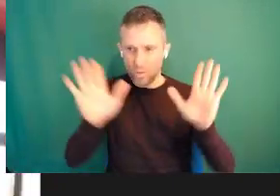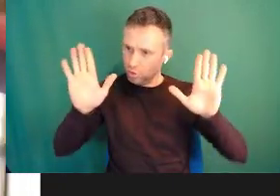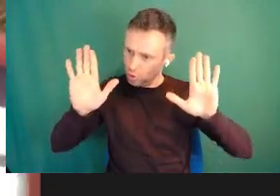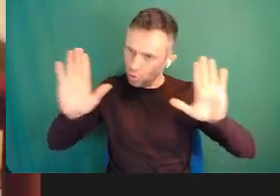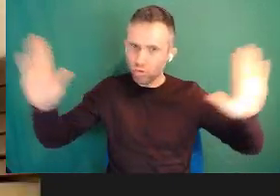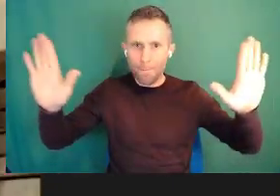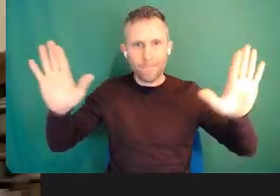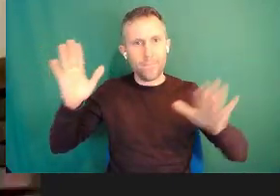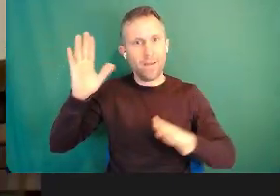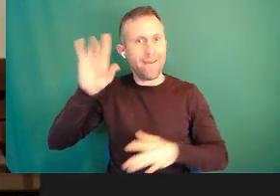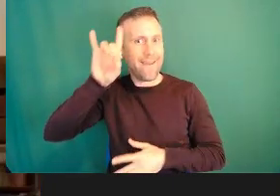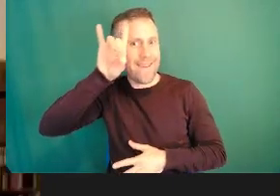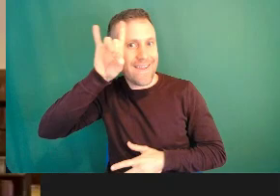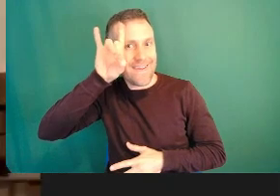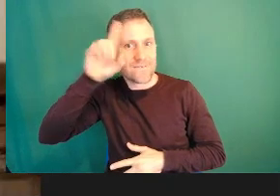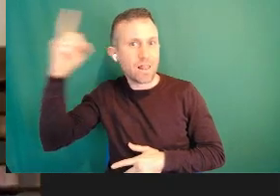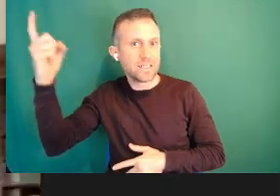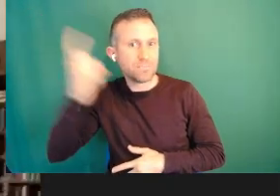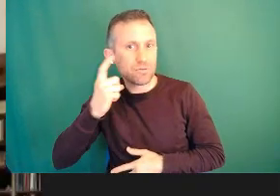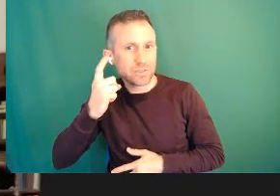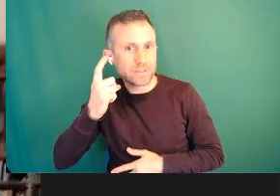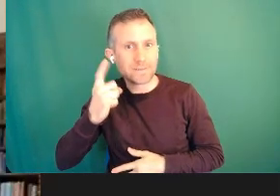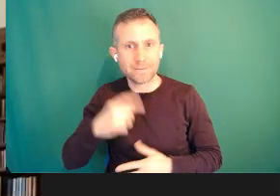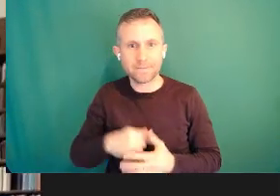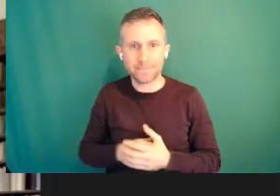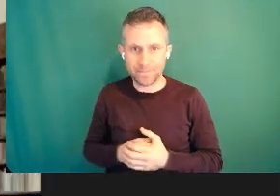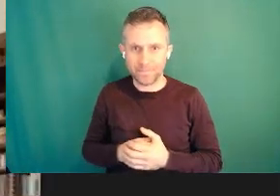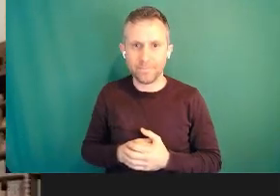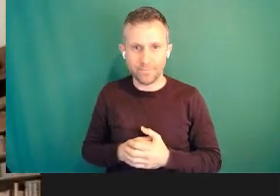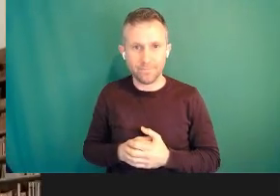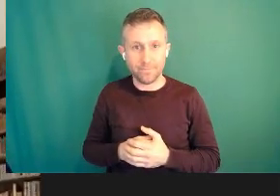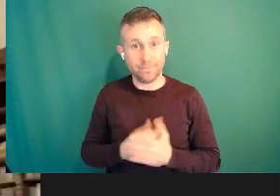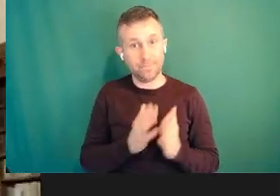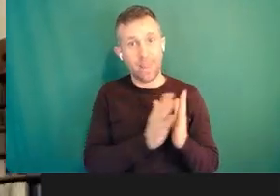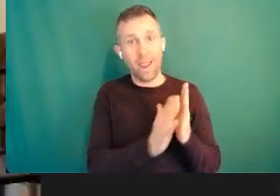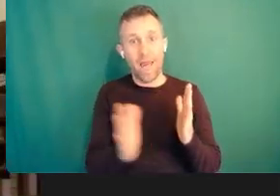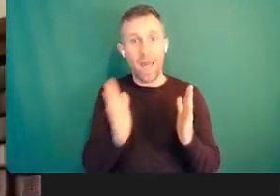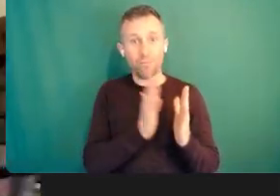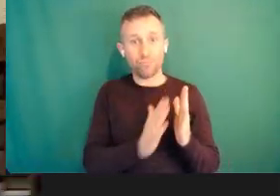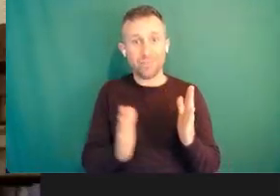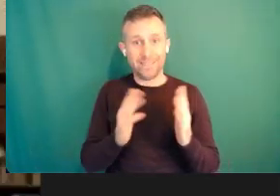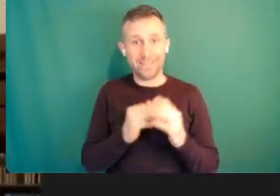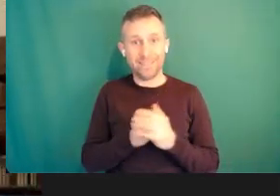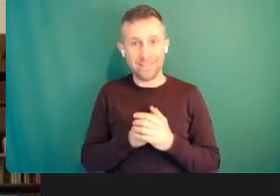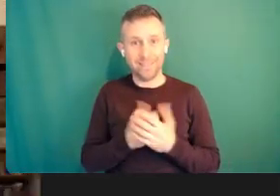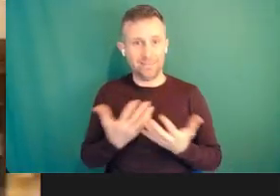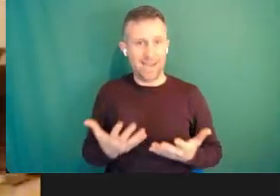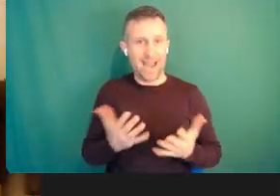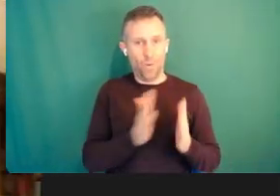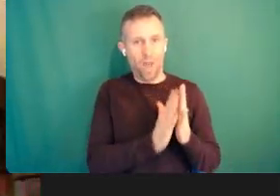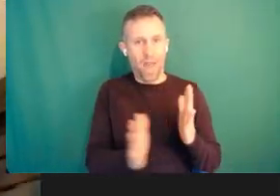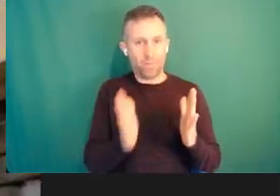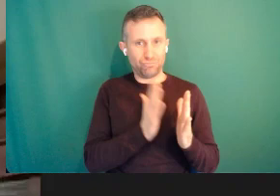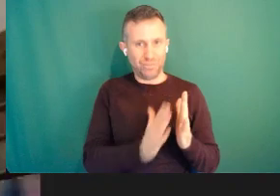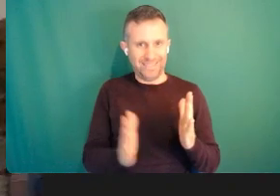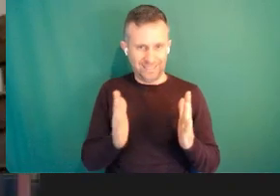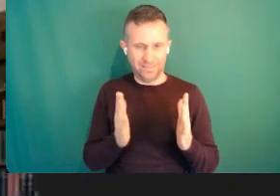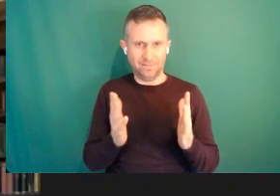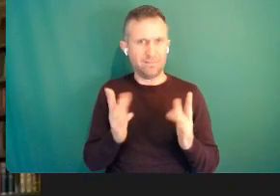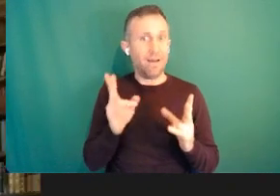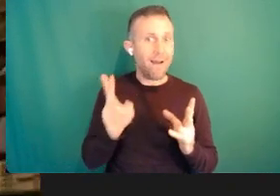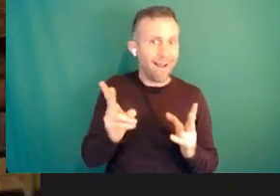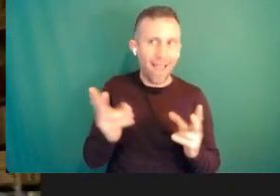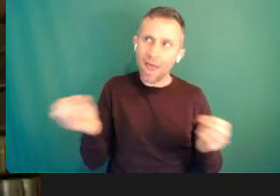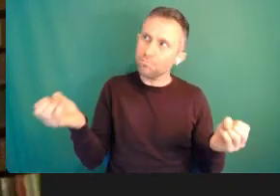So this is the library. It's got this beautiful rich red color, and the dark colors from